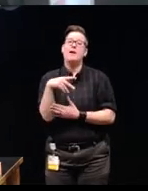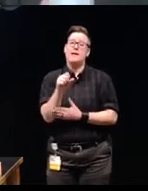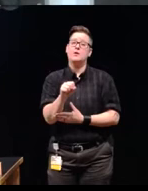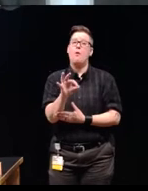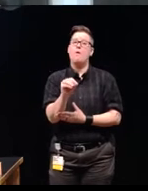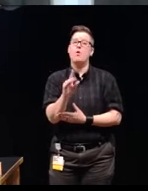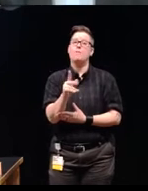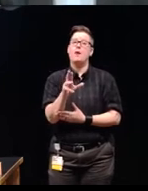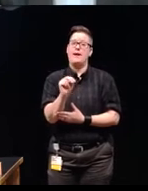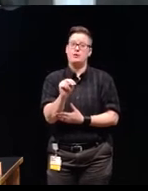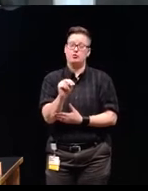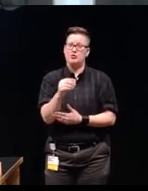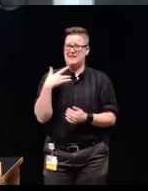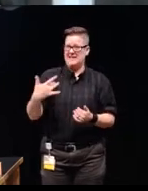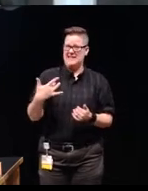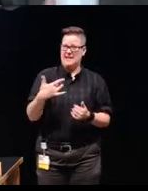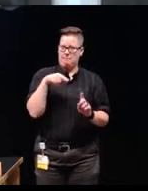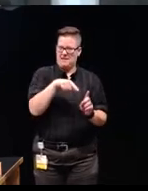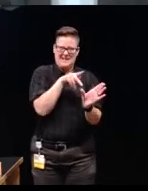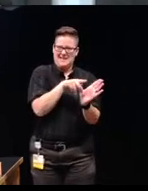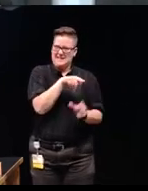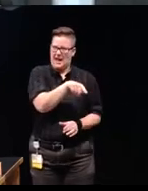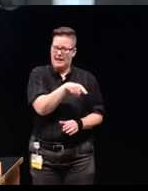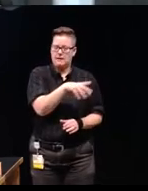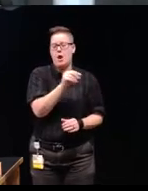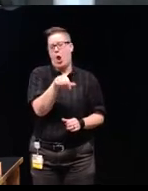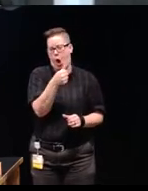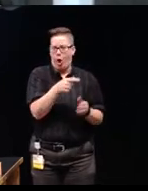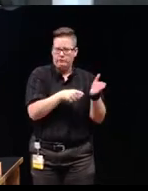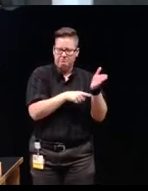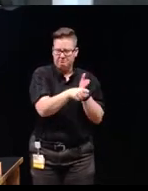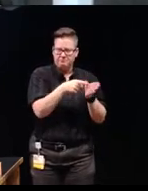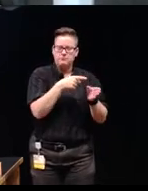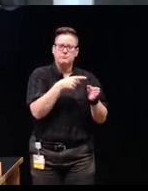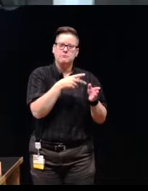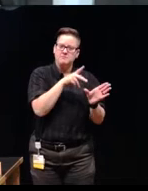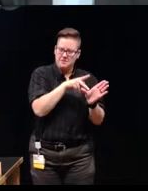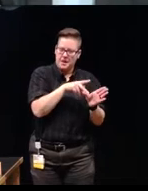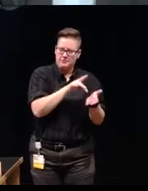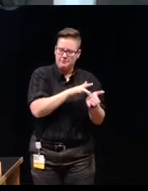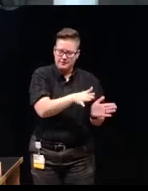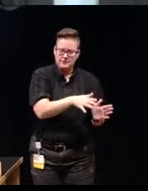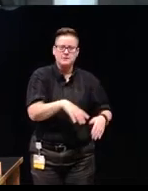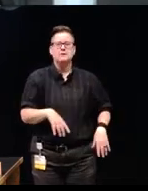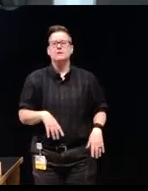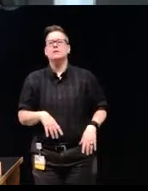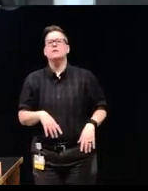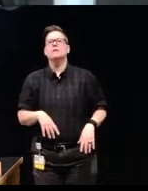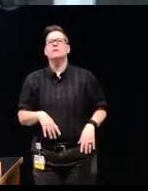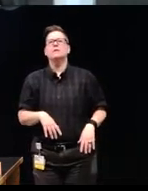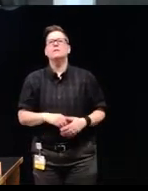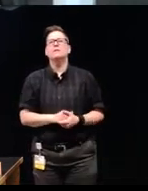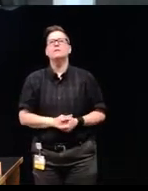has lived historically in psychiatry and other subspecialty disciplines of medicine in less notable